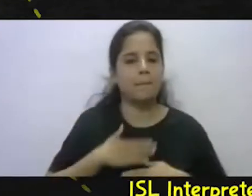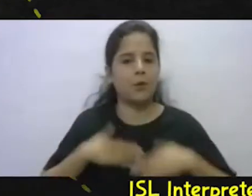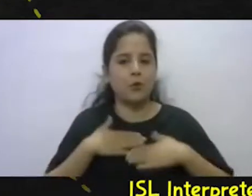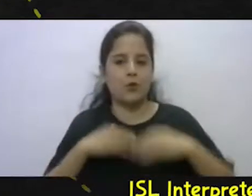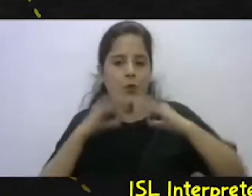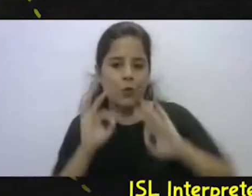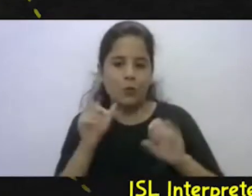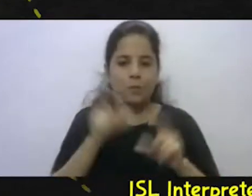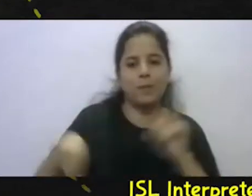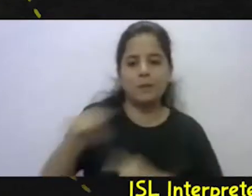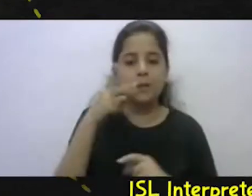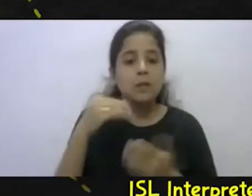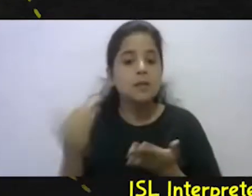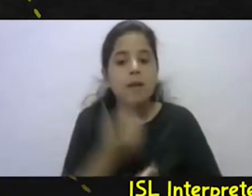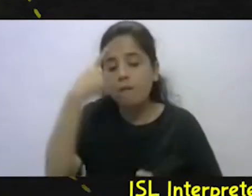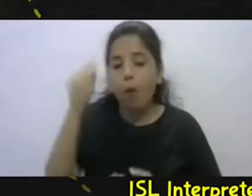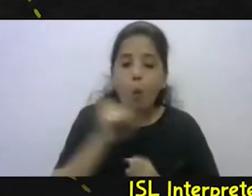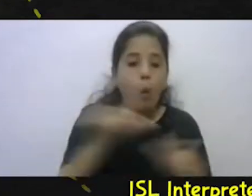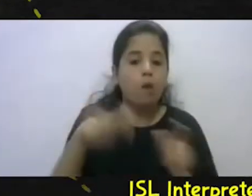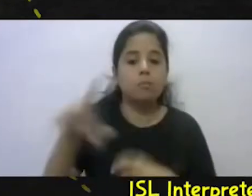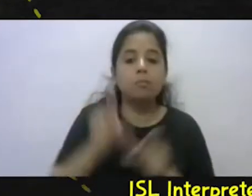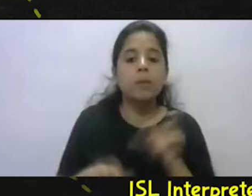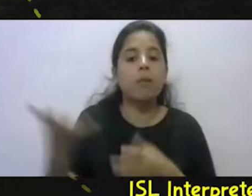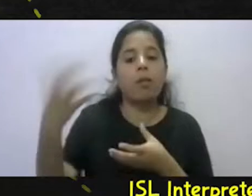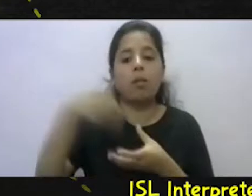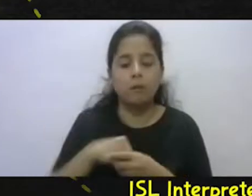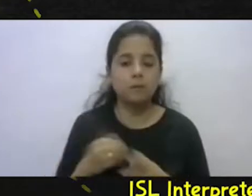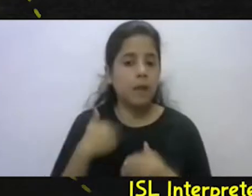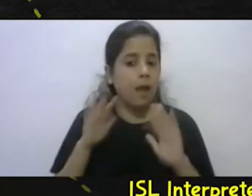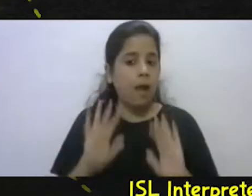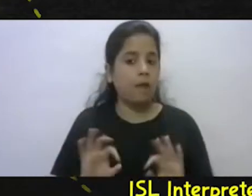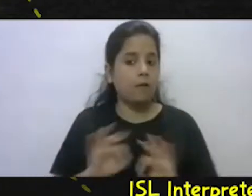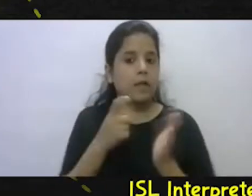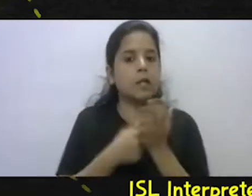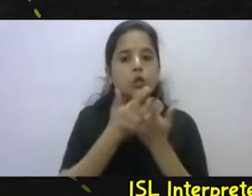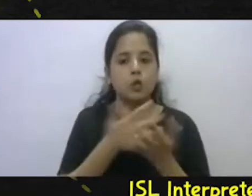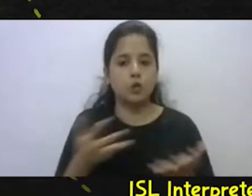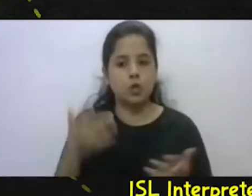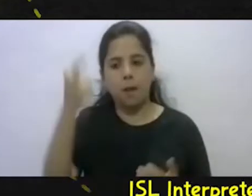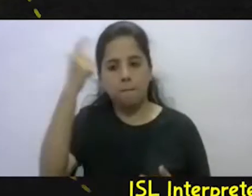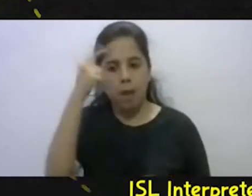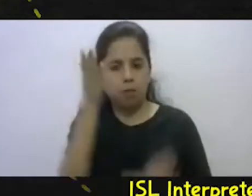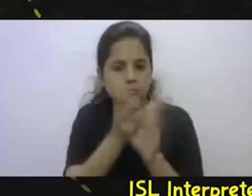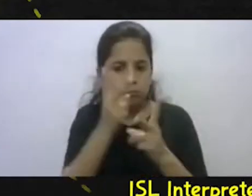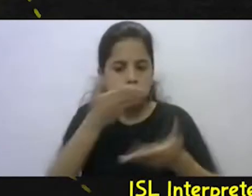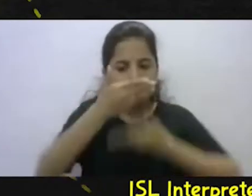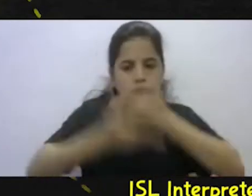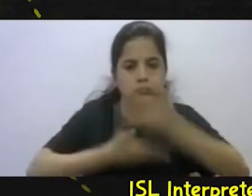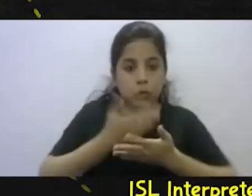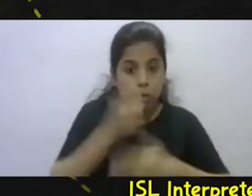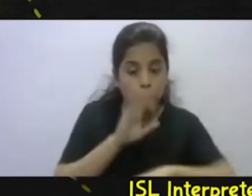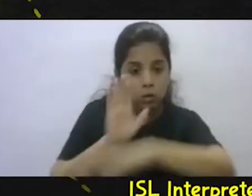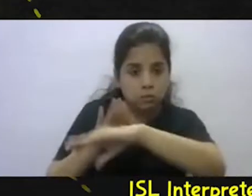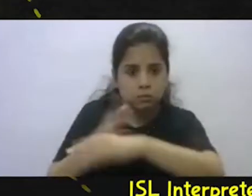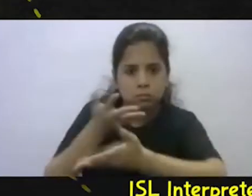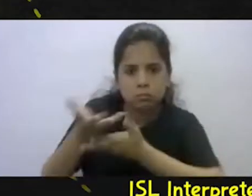enjoyable and safe for everyone involved. We also have resources and mental health professionals that if you want to reach out to them,